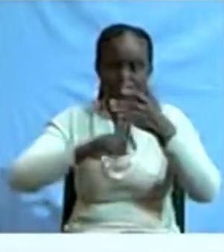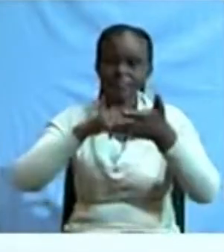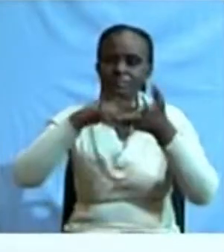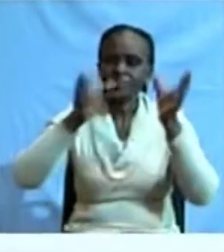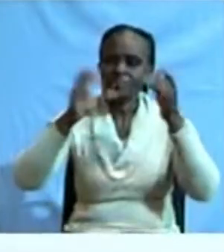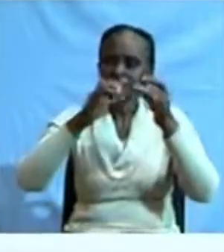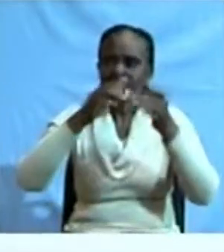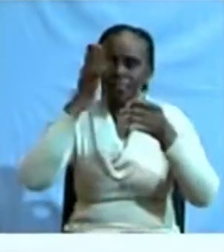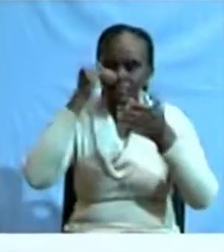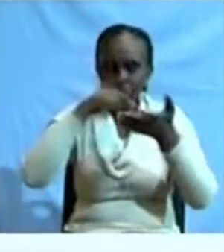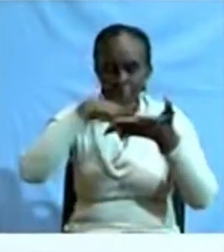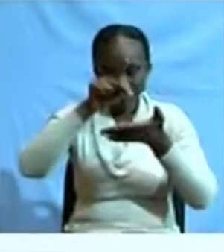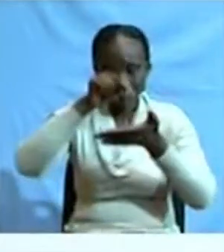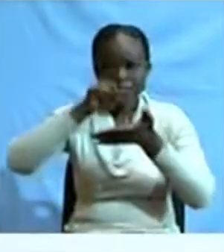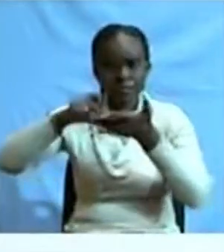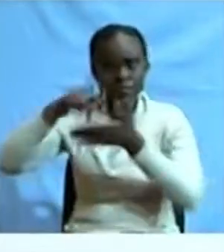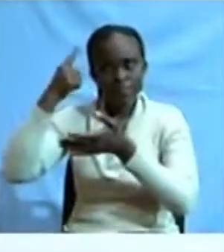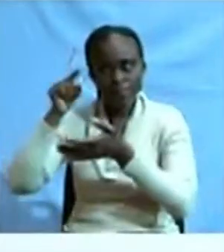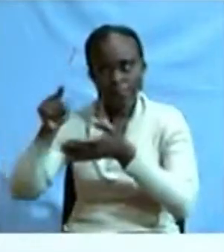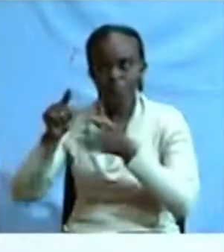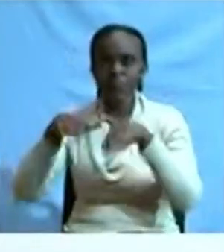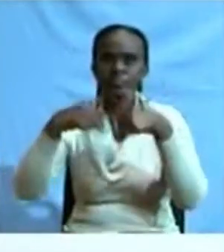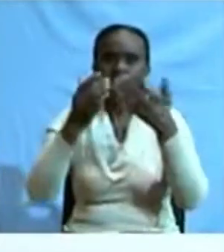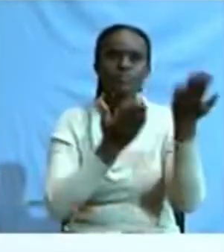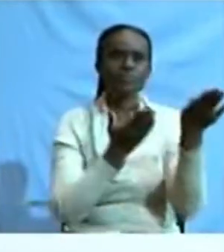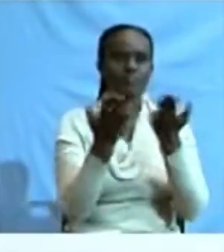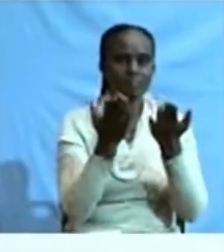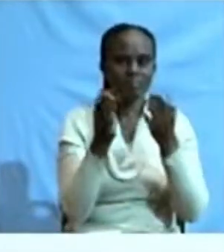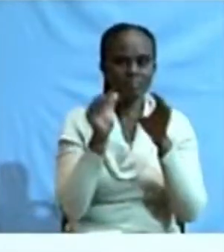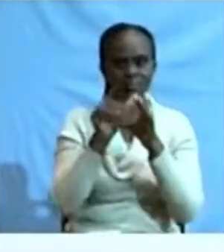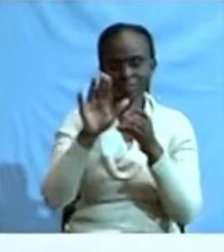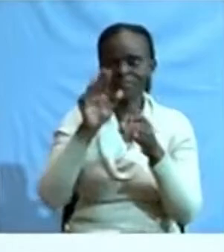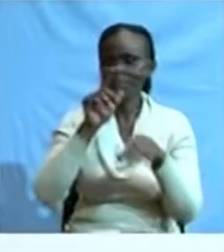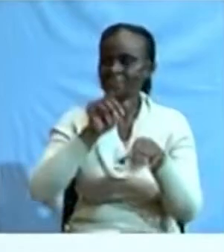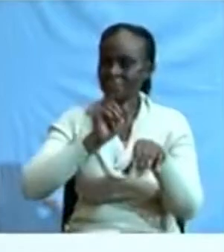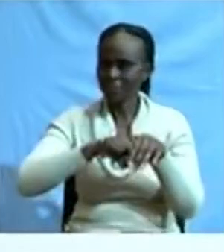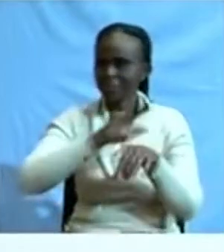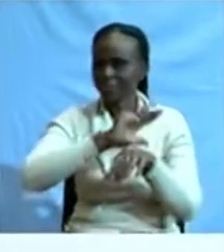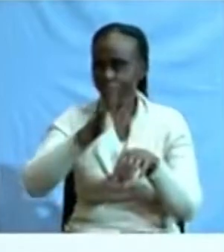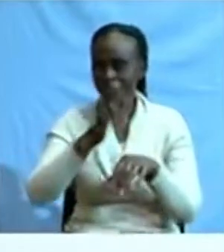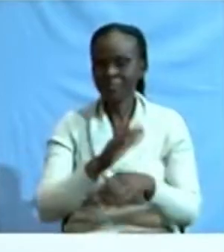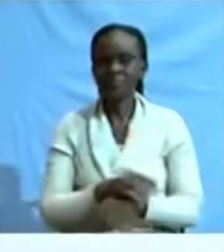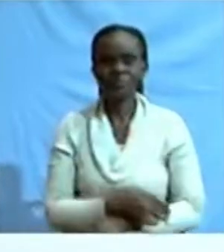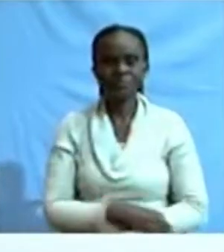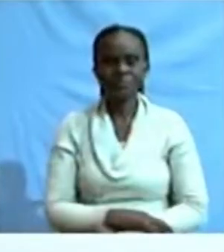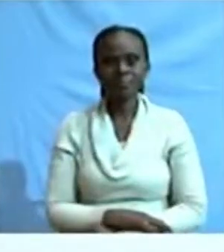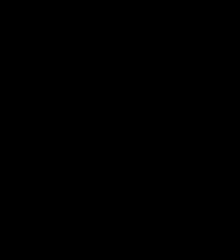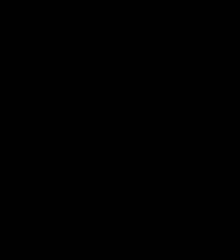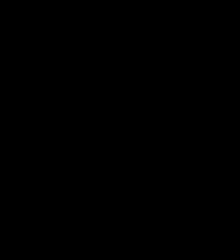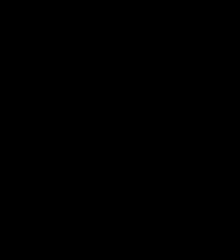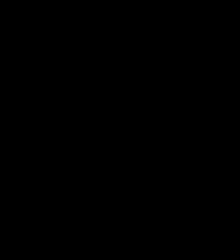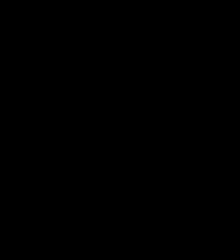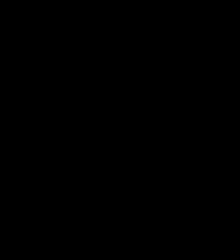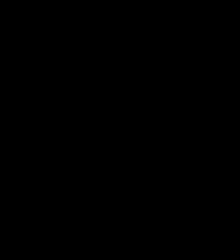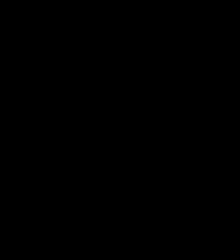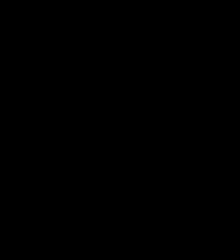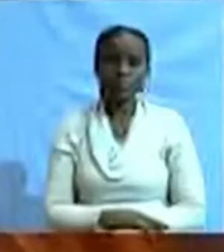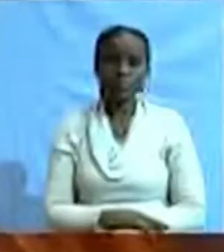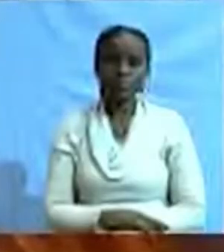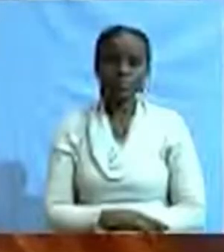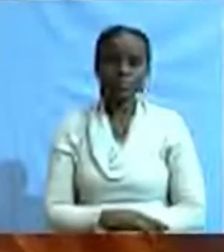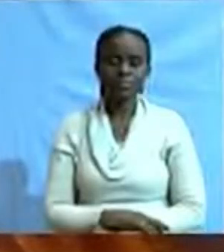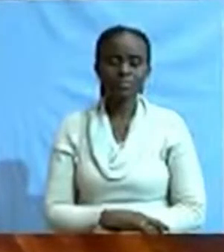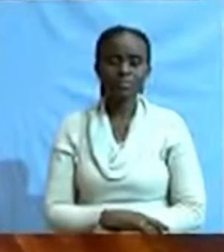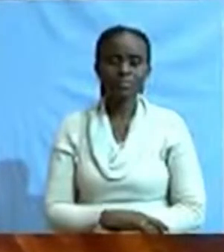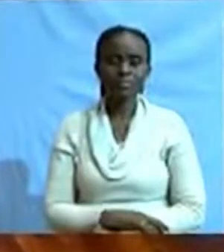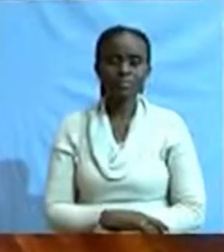purpose of tax is for you to offer service in return. So thank you very much. I think, yeah. We